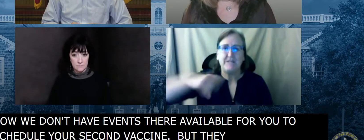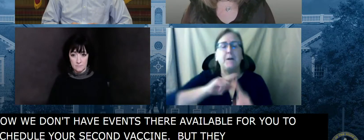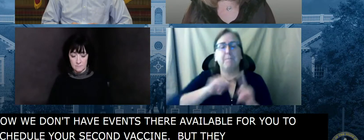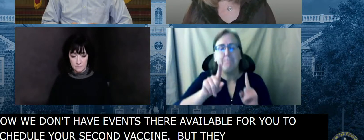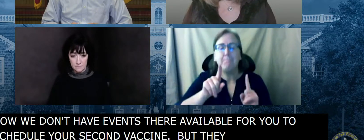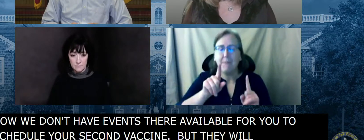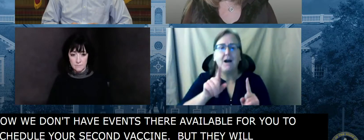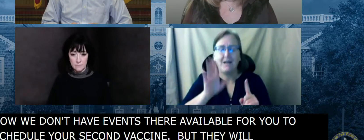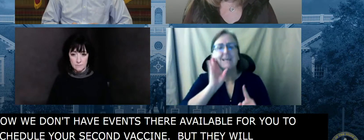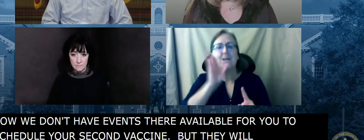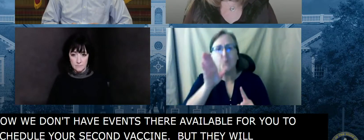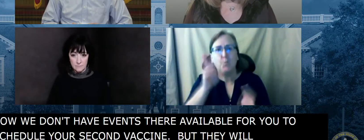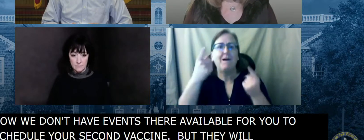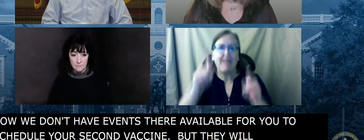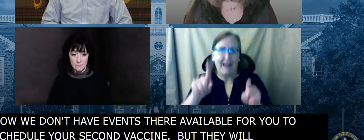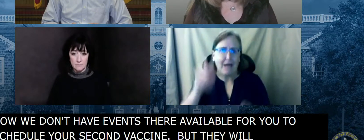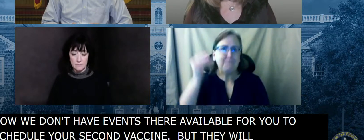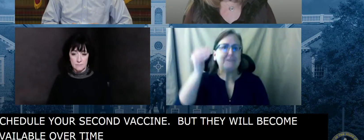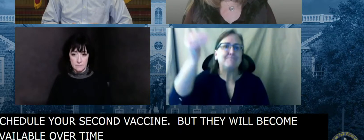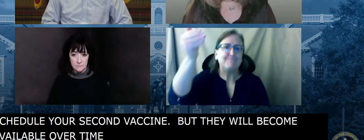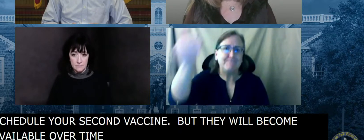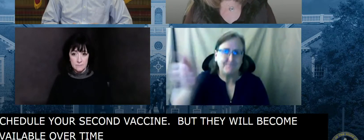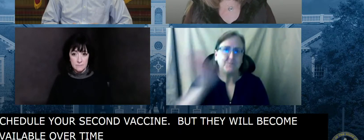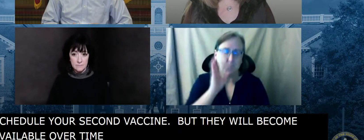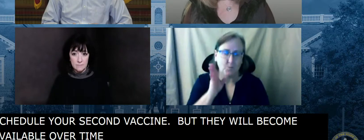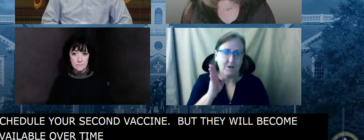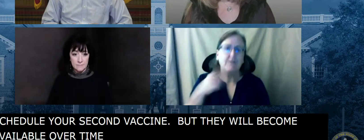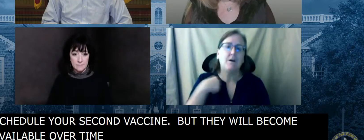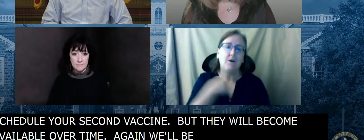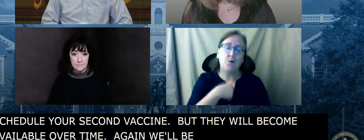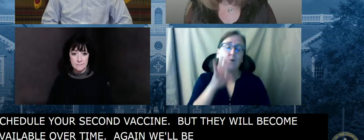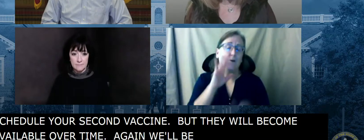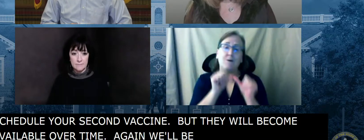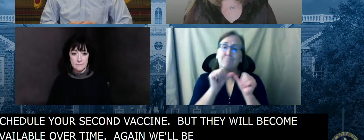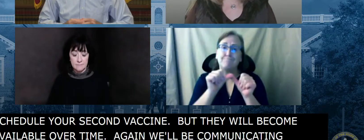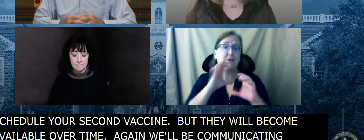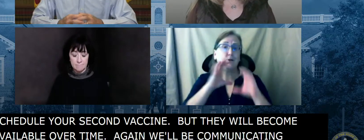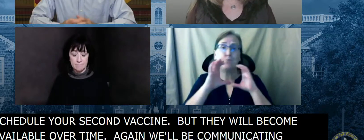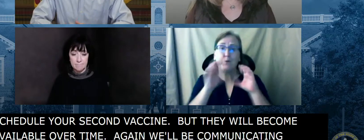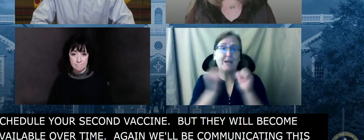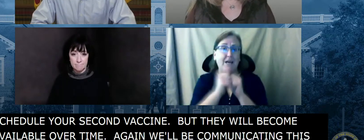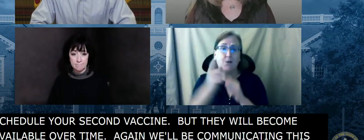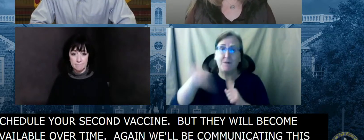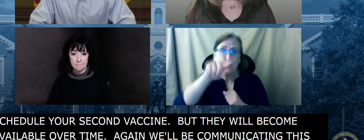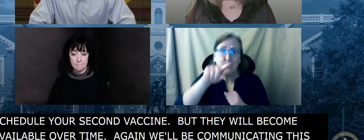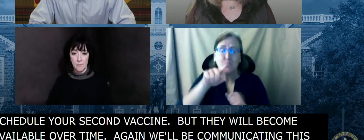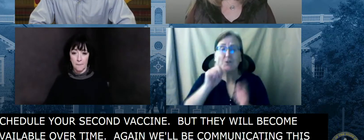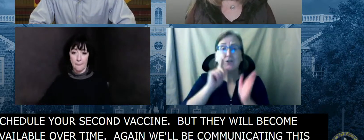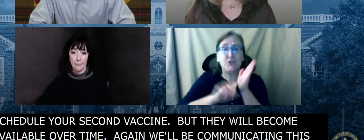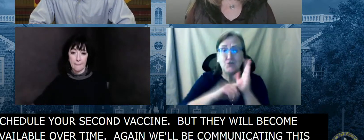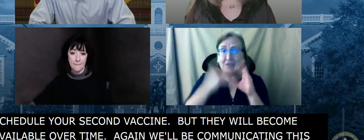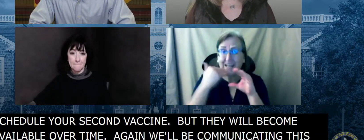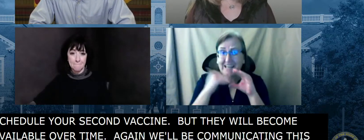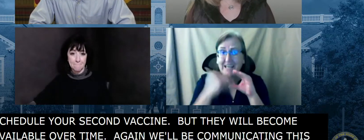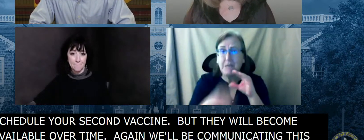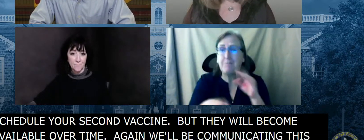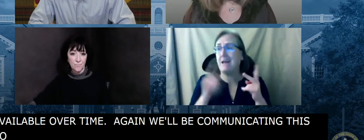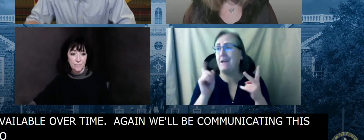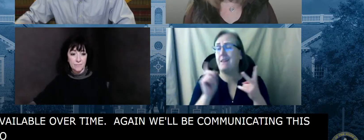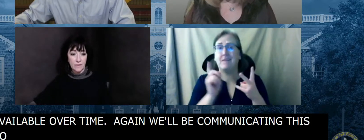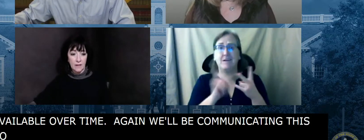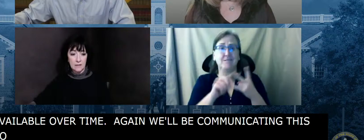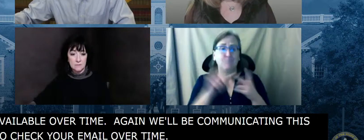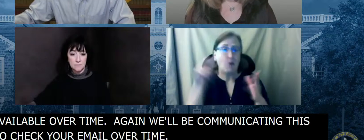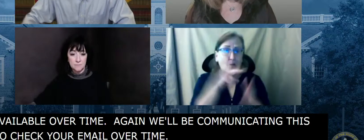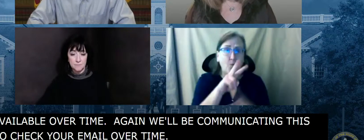time. Again, we'll be communicating this, so check your email over time. Again, you're